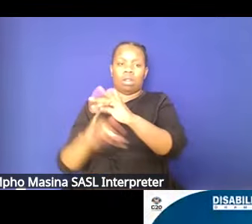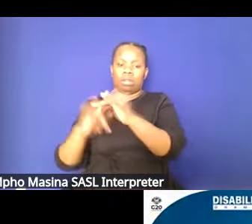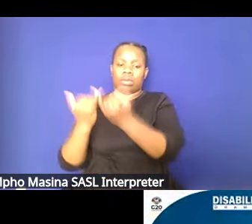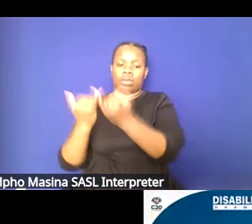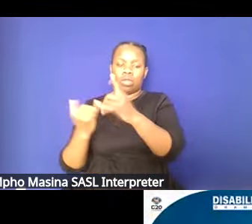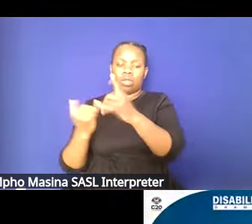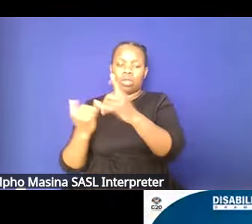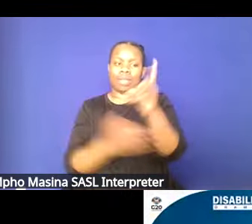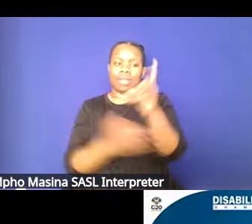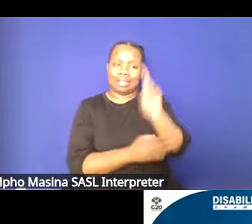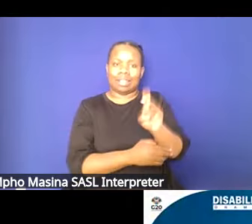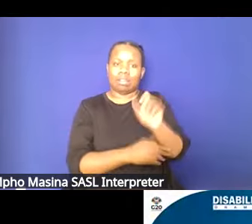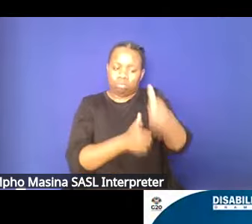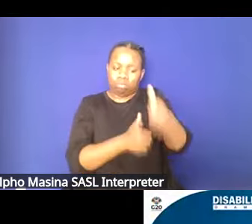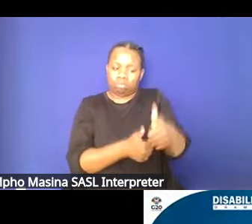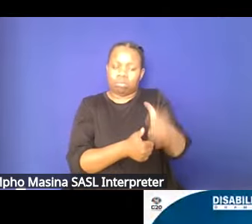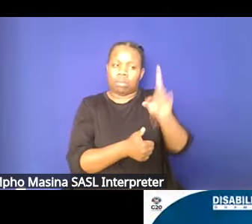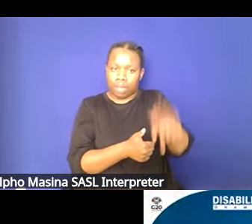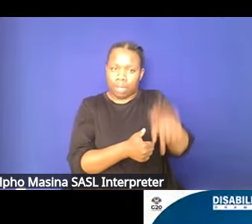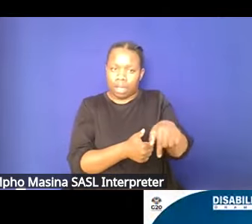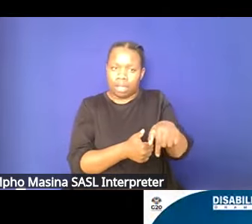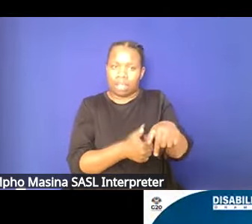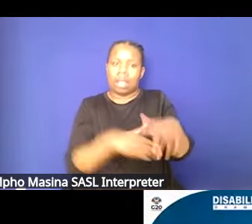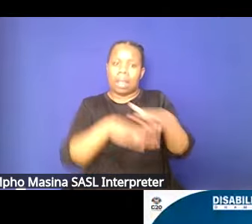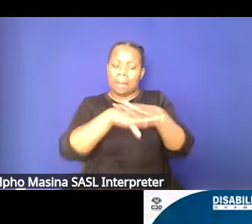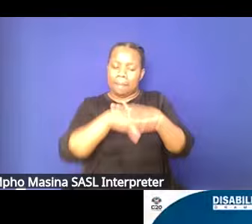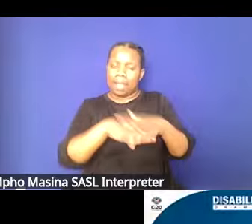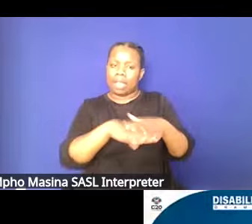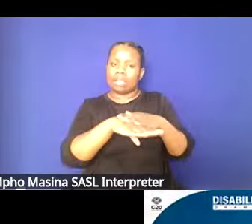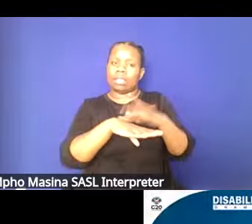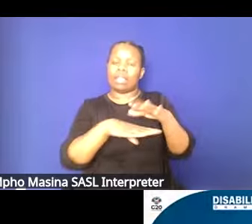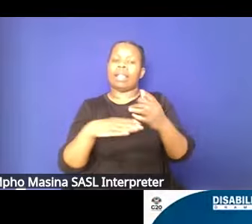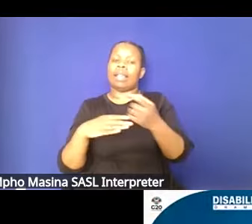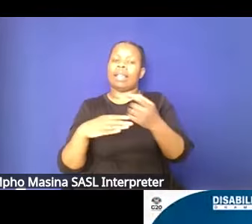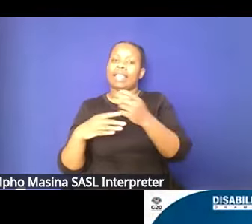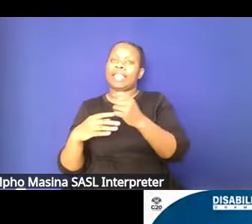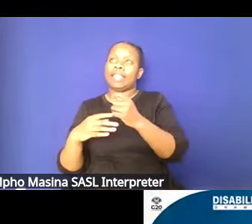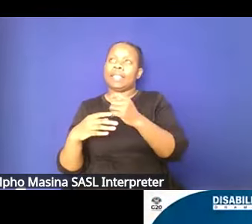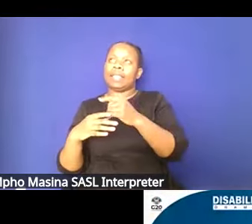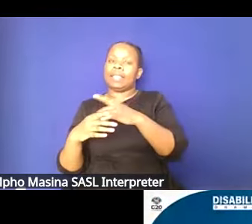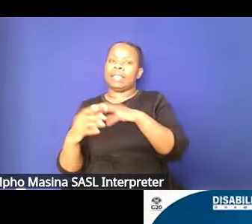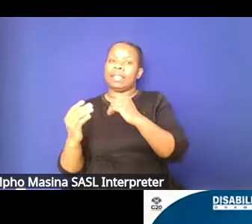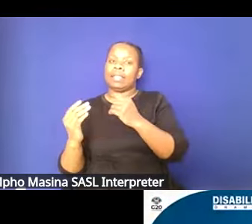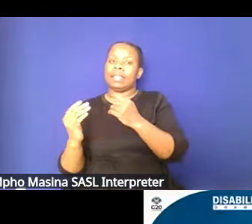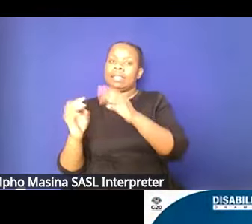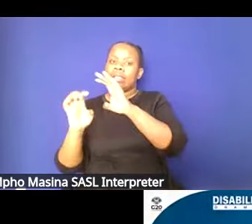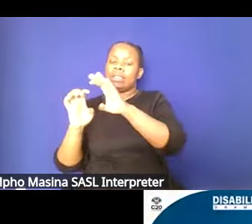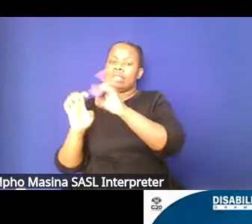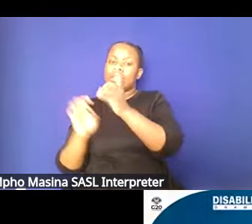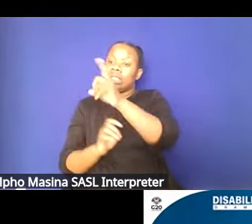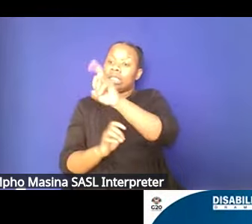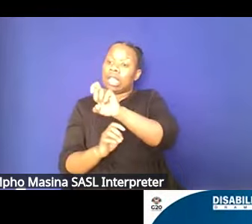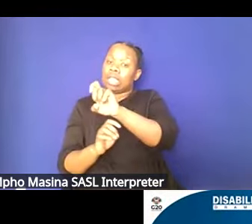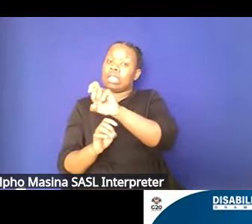compliant. So basically, a tax clearance certificate serves as a